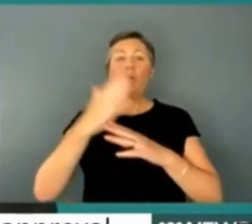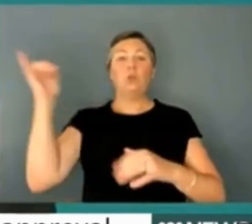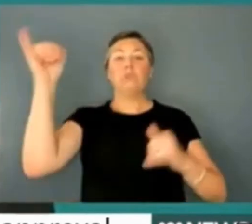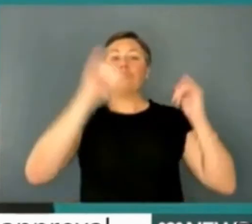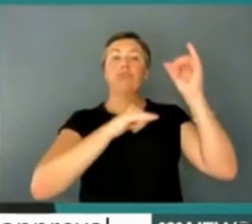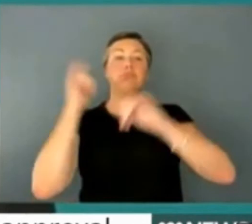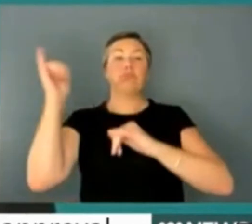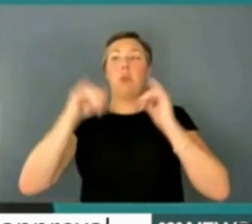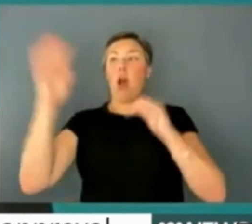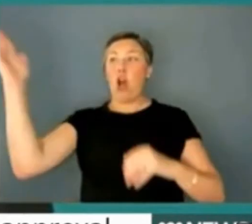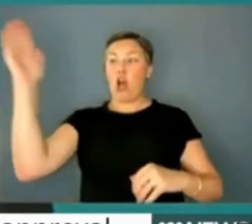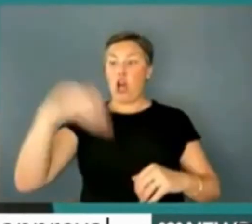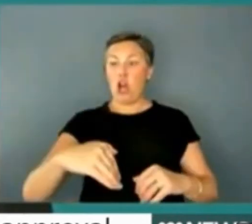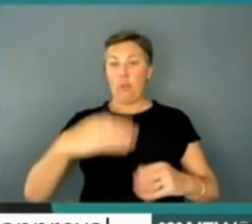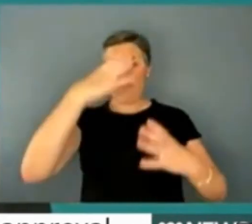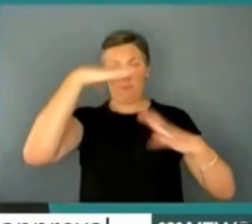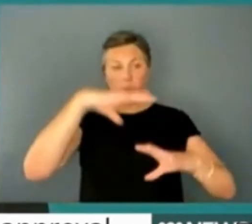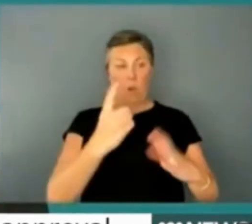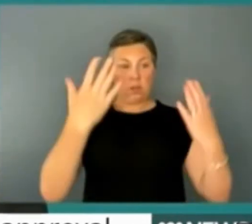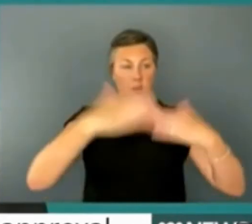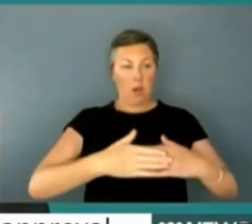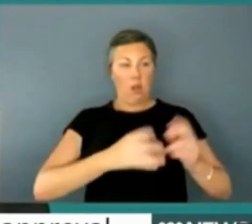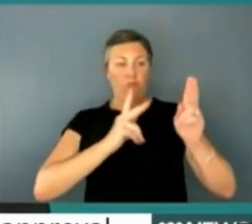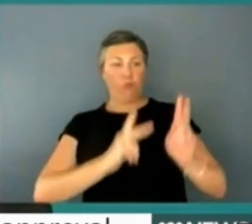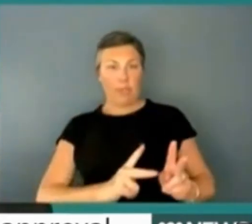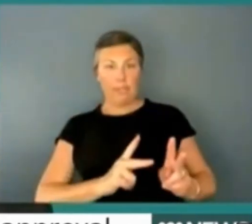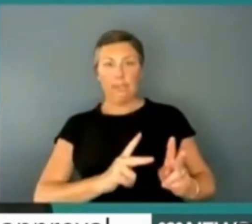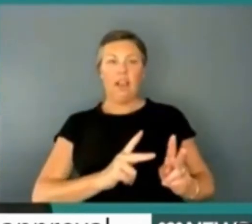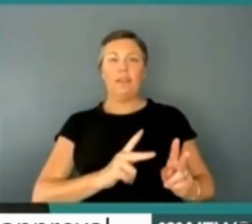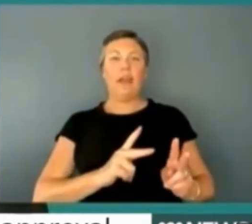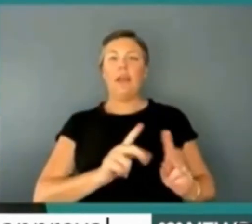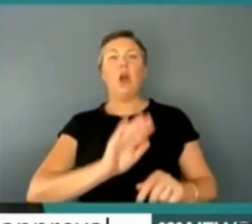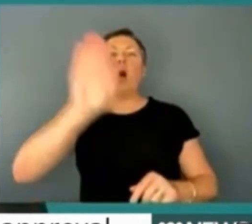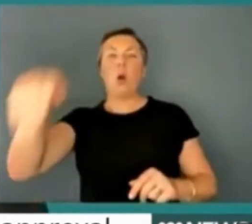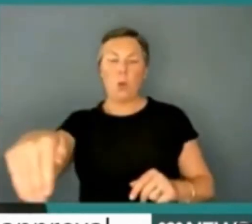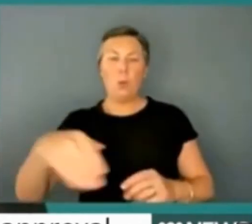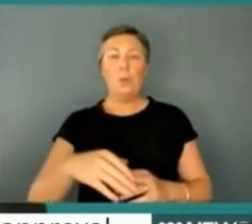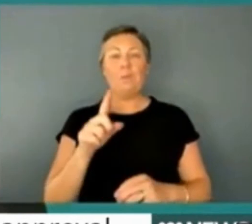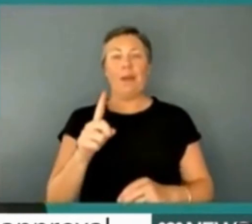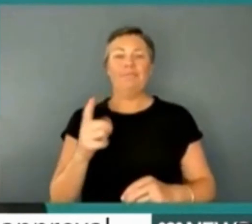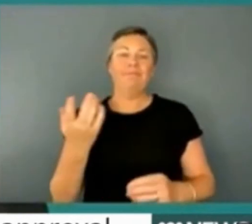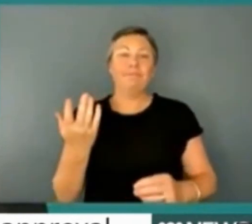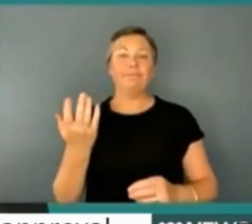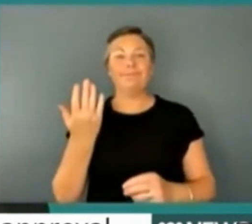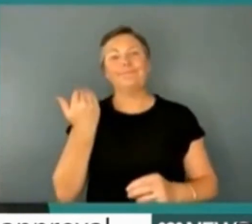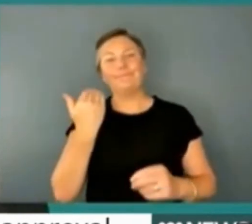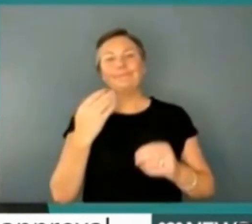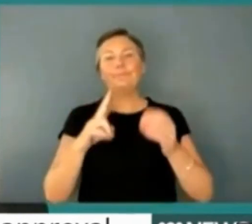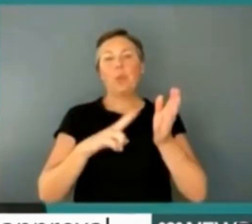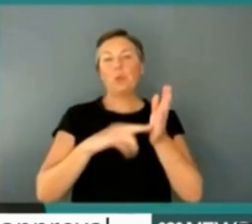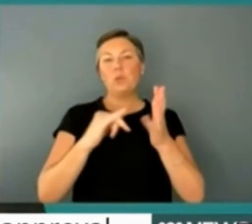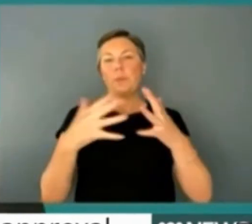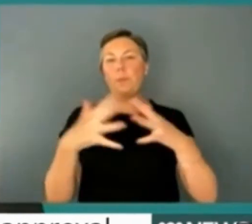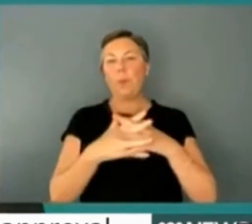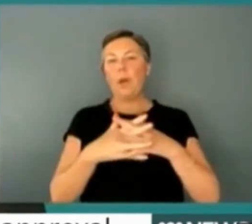So international aircrew. So what's happened in recent days is the New South Wales has consolidated